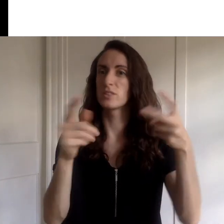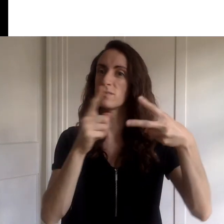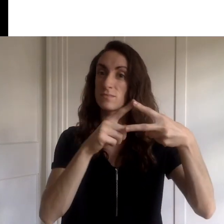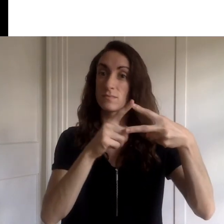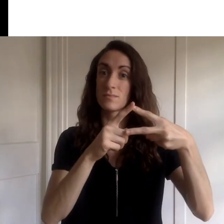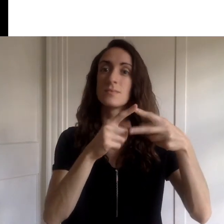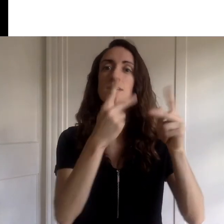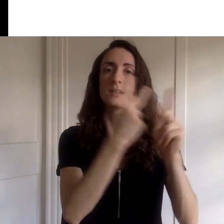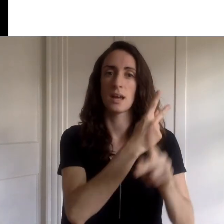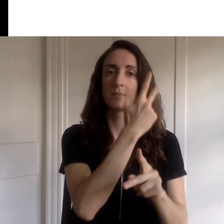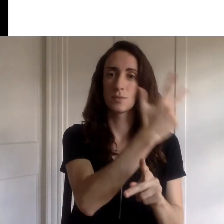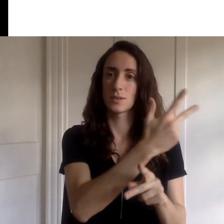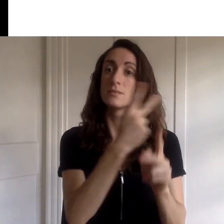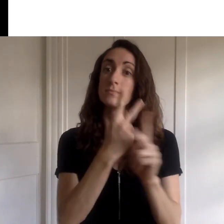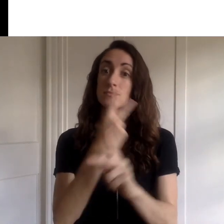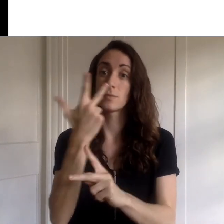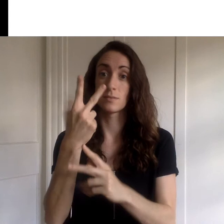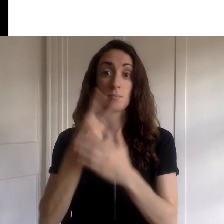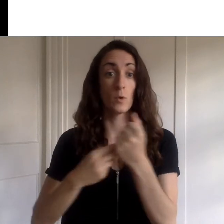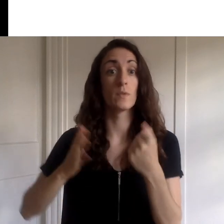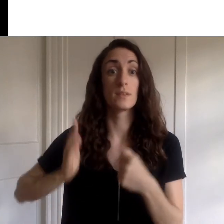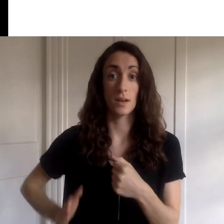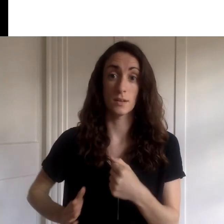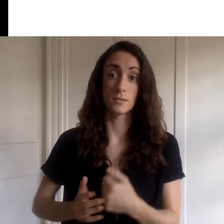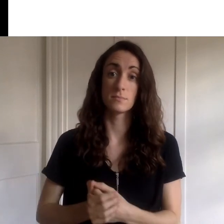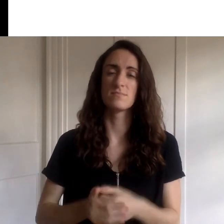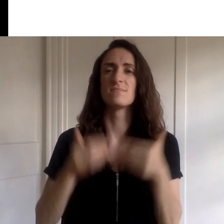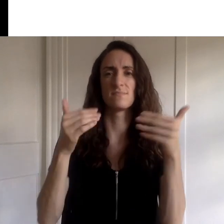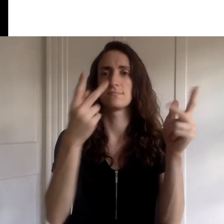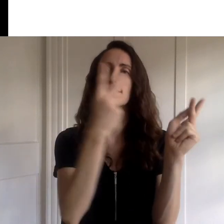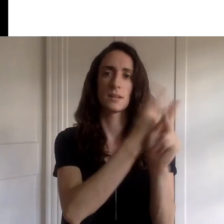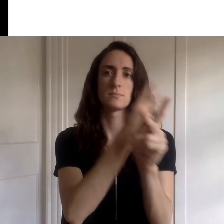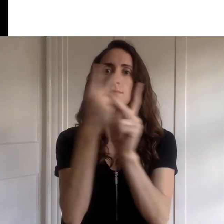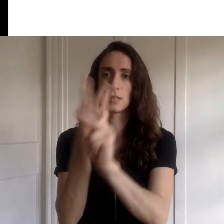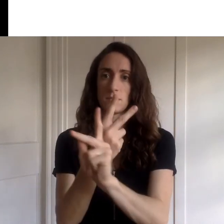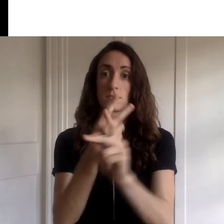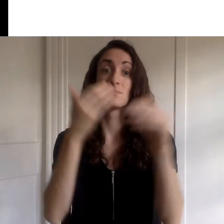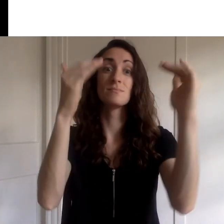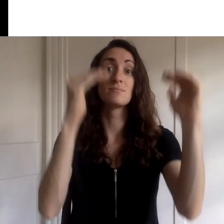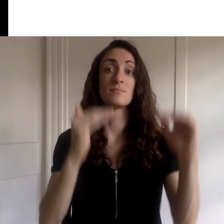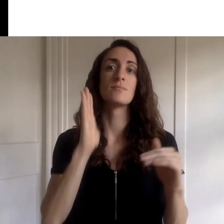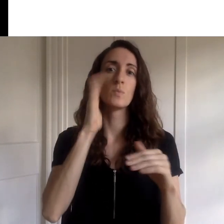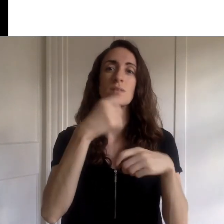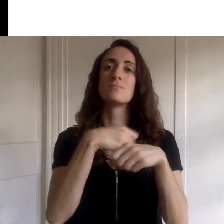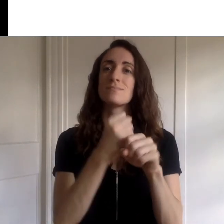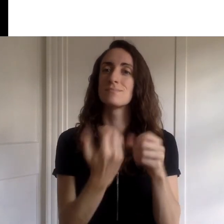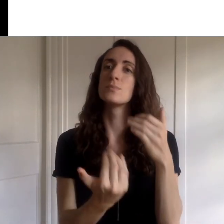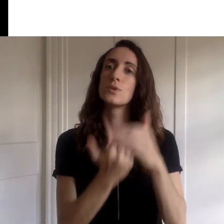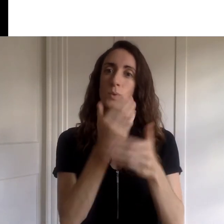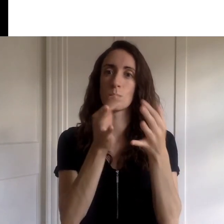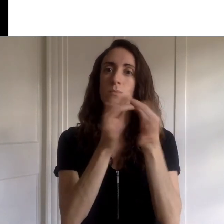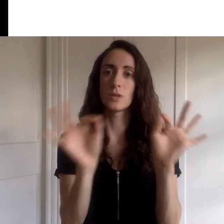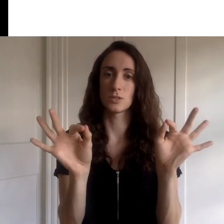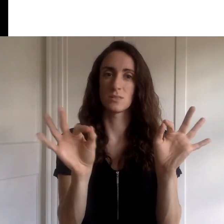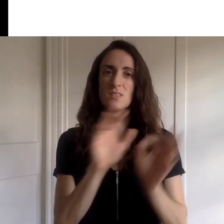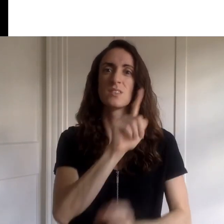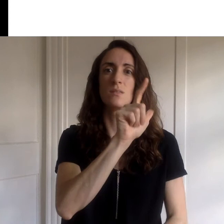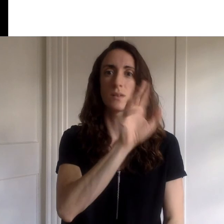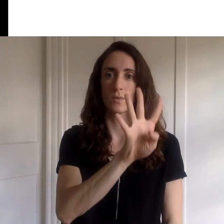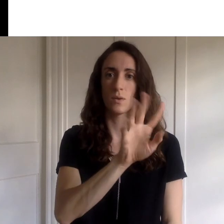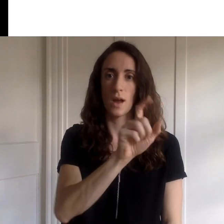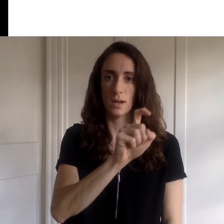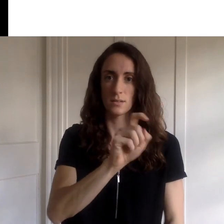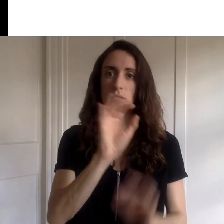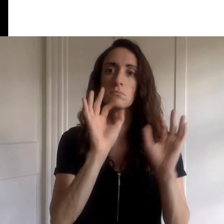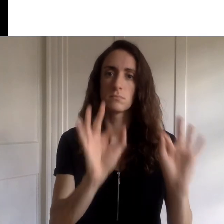them. So this top equation that starts with 8x will multiply both sides by 3. And that'll create a